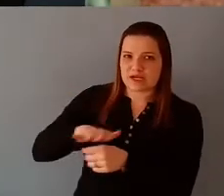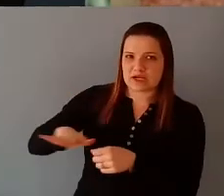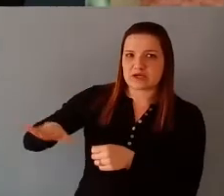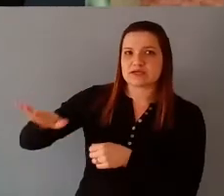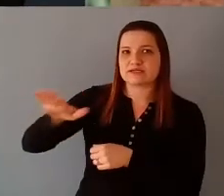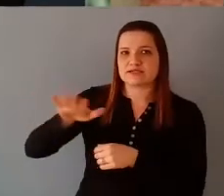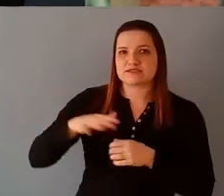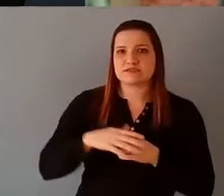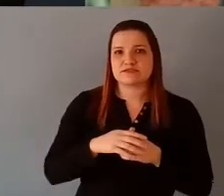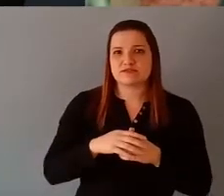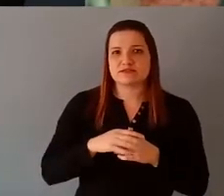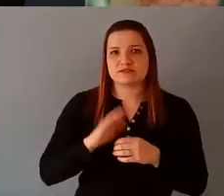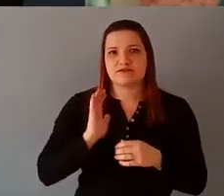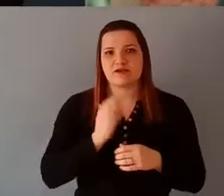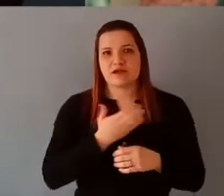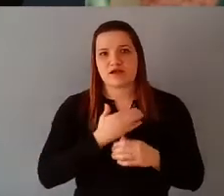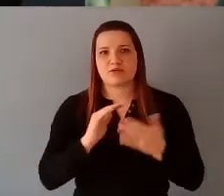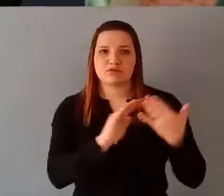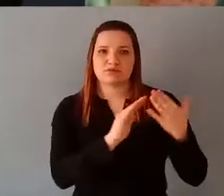areas of our community.